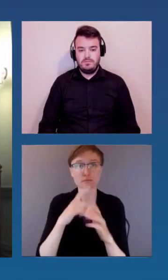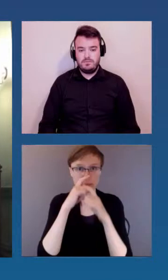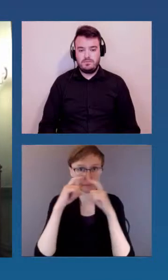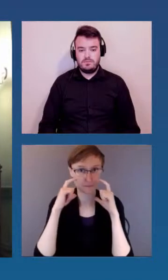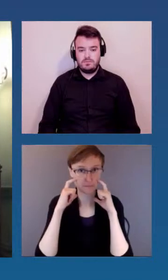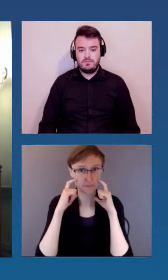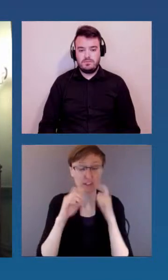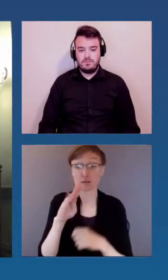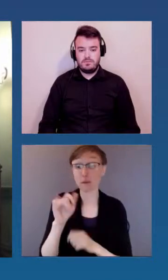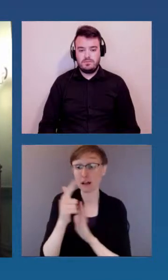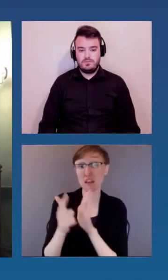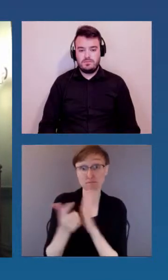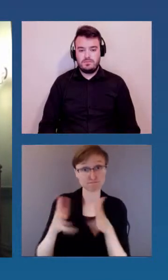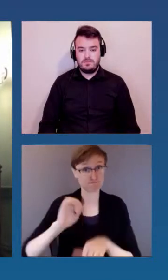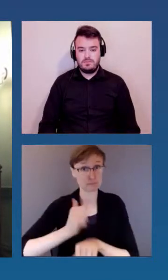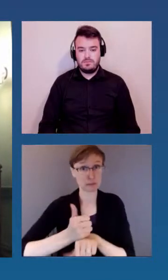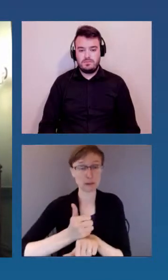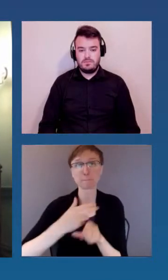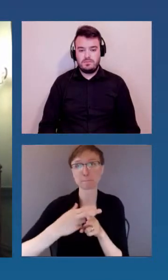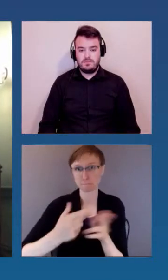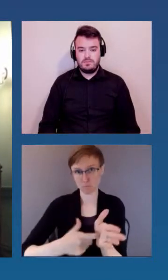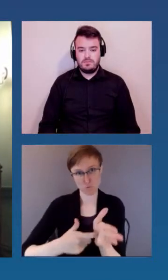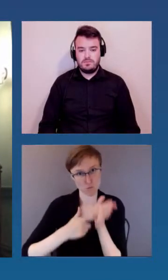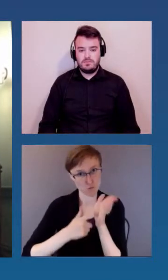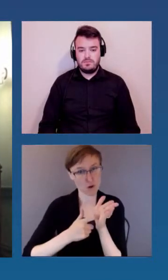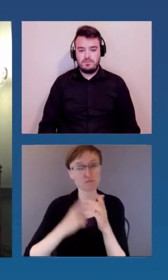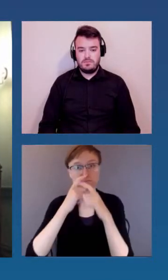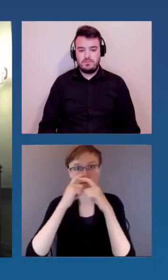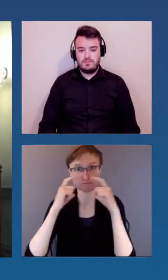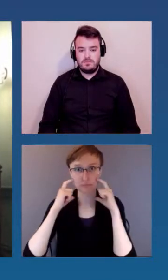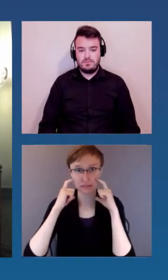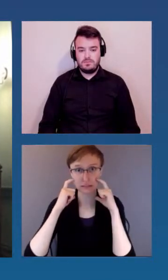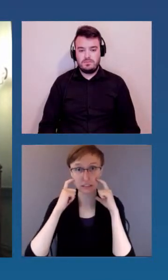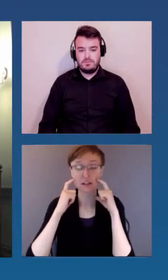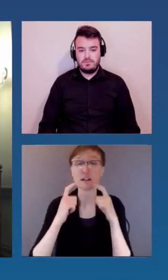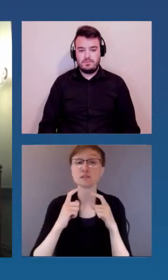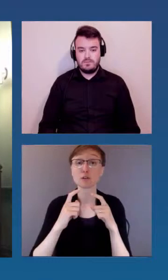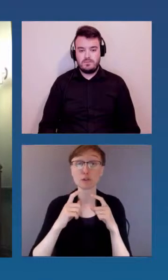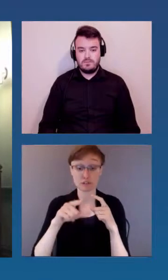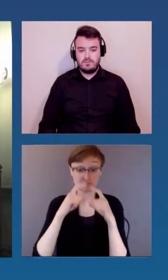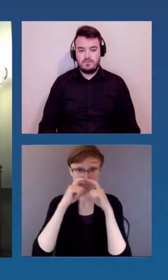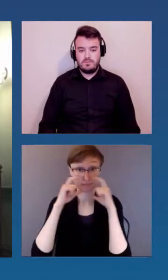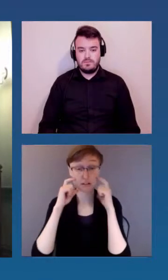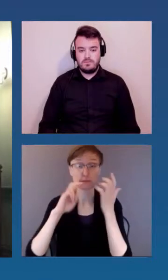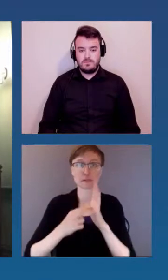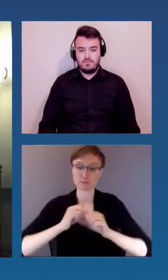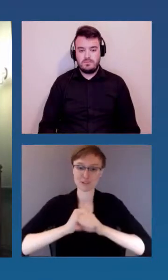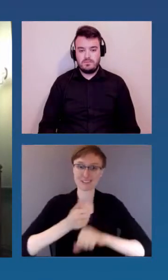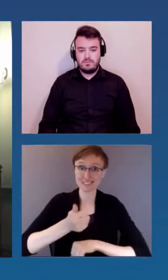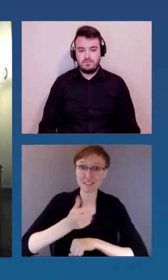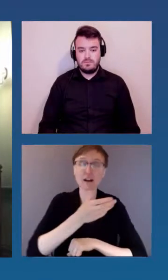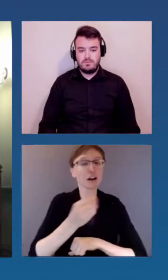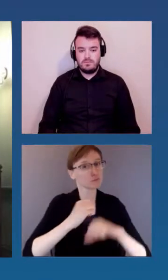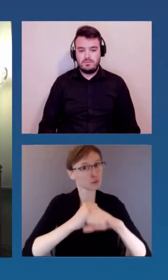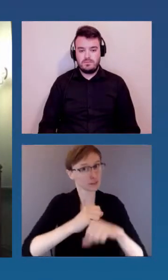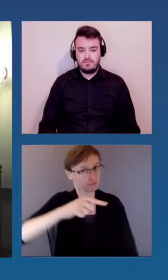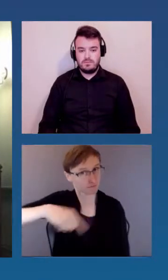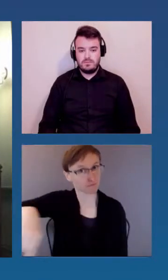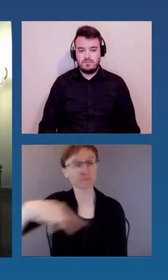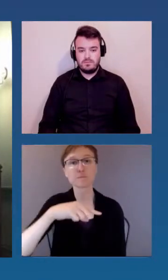closed masks, we are helping to protect not only ourselves, but everyone around us. COVID-19 is still very much